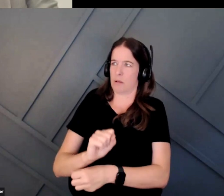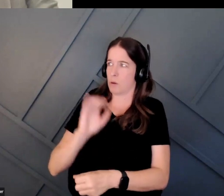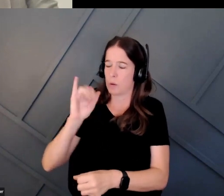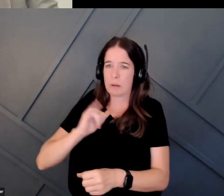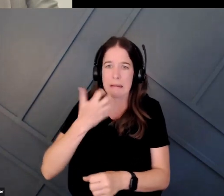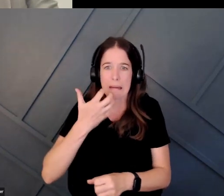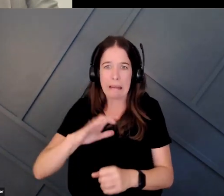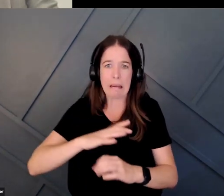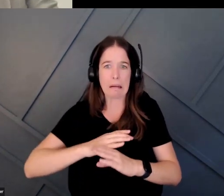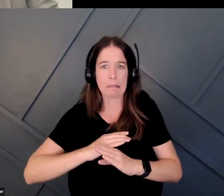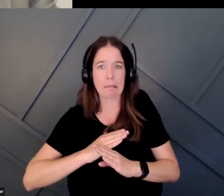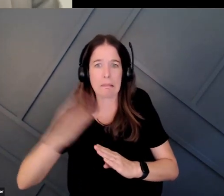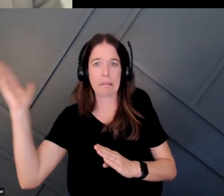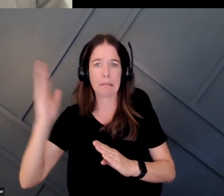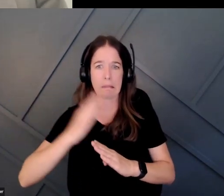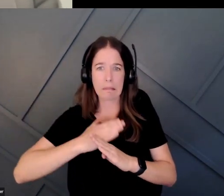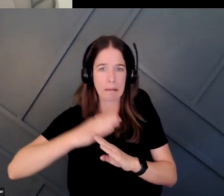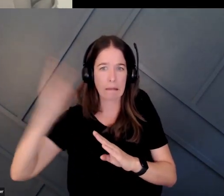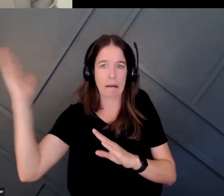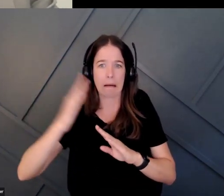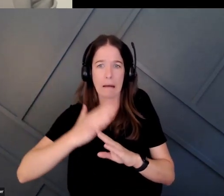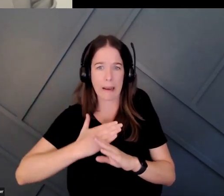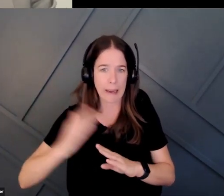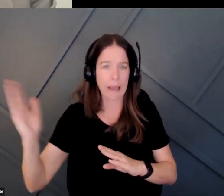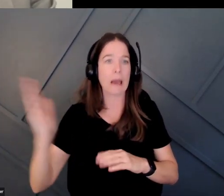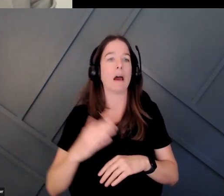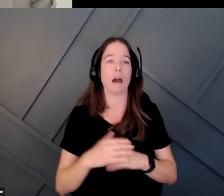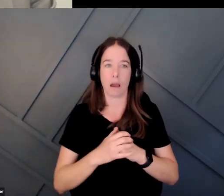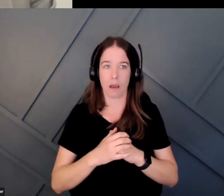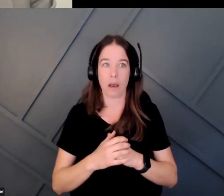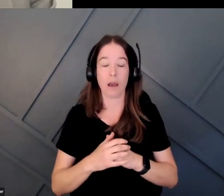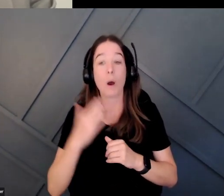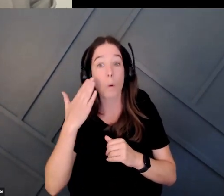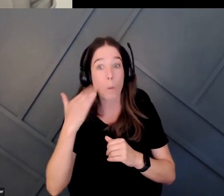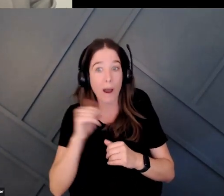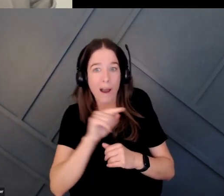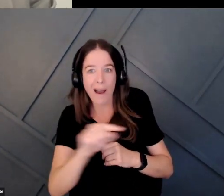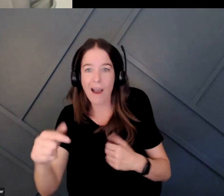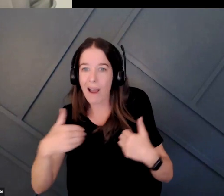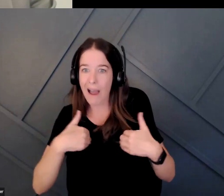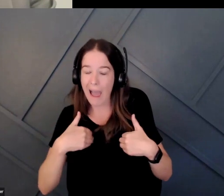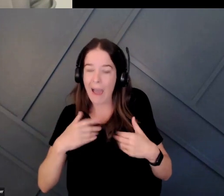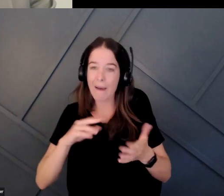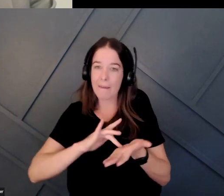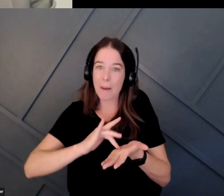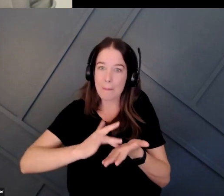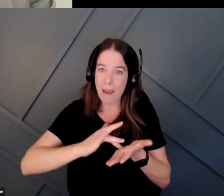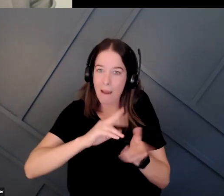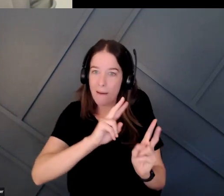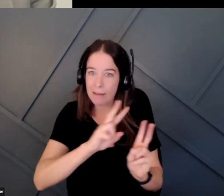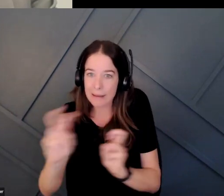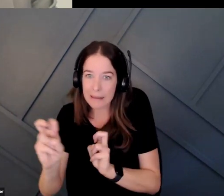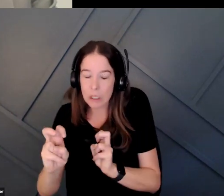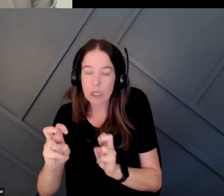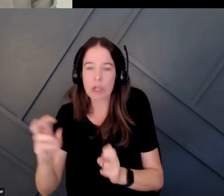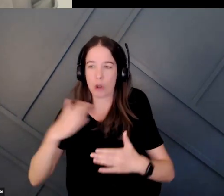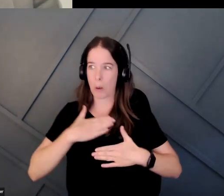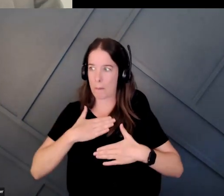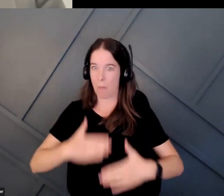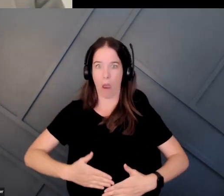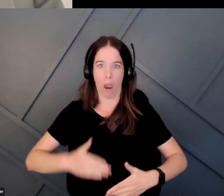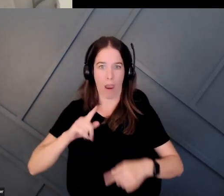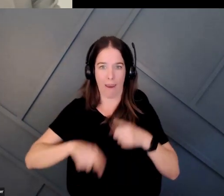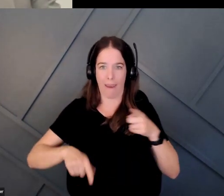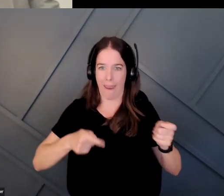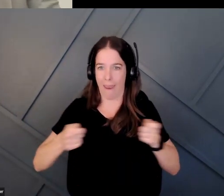in temperature due to multiple chronic medical conditions that change the body's normal response to heat. Extreme